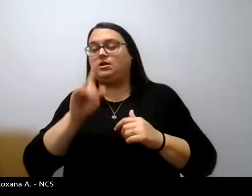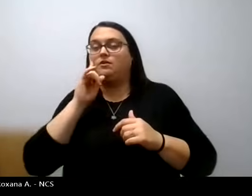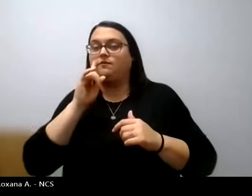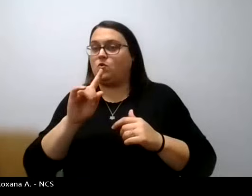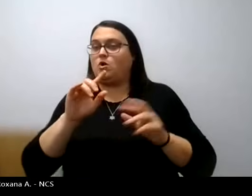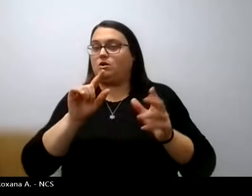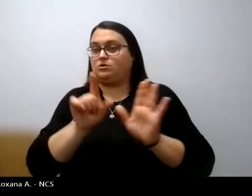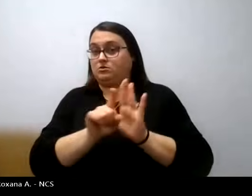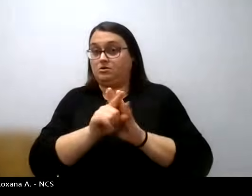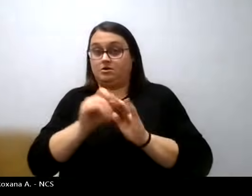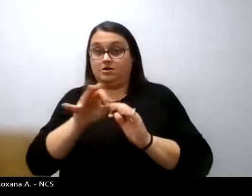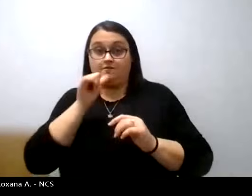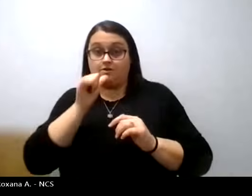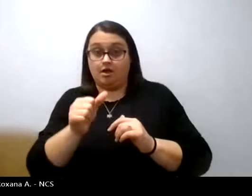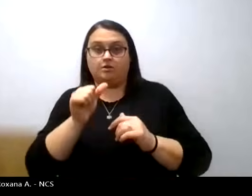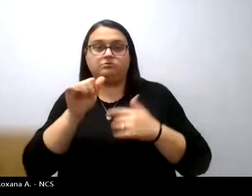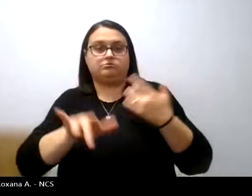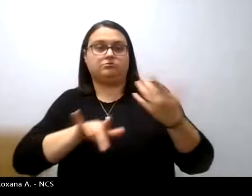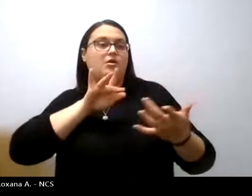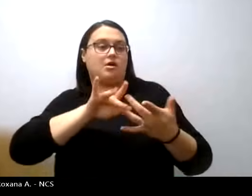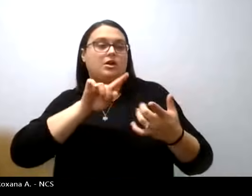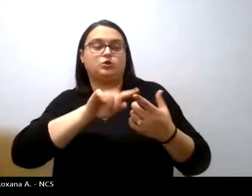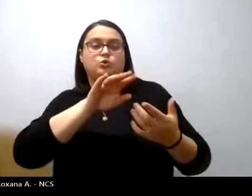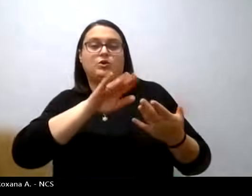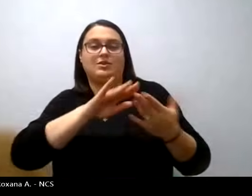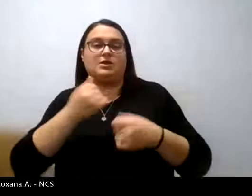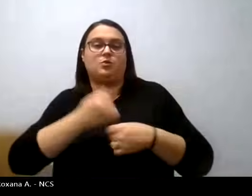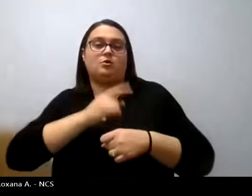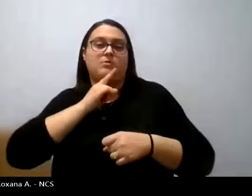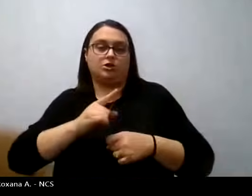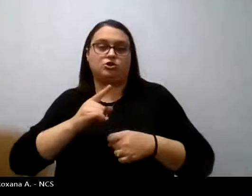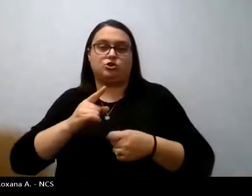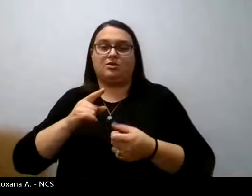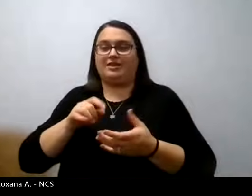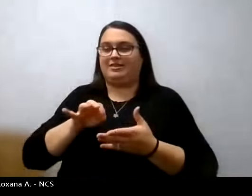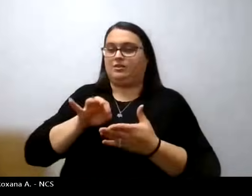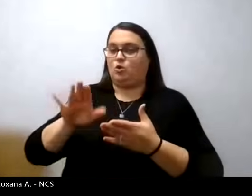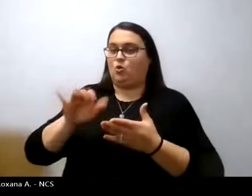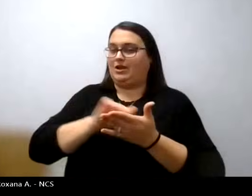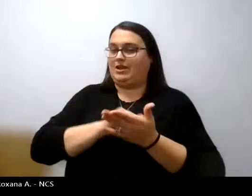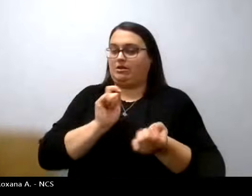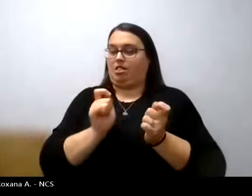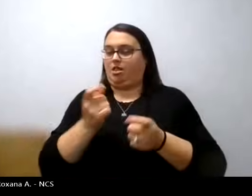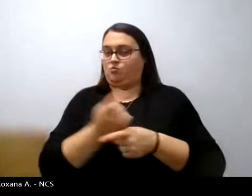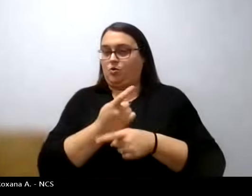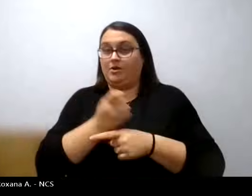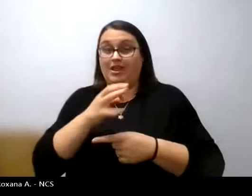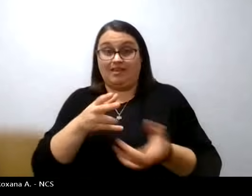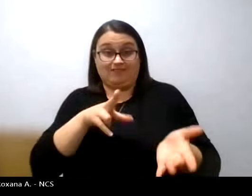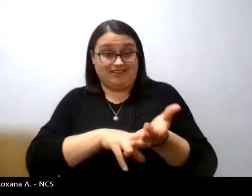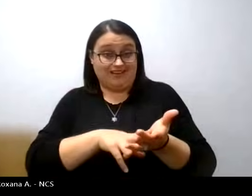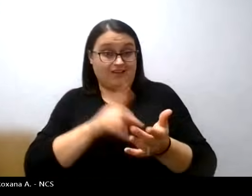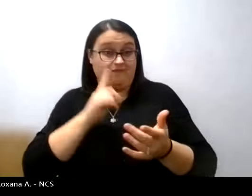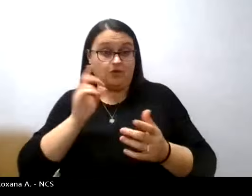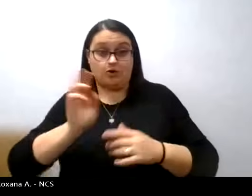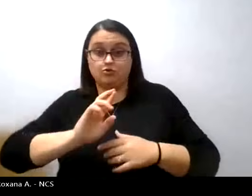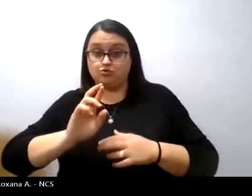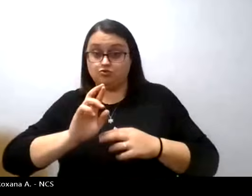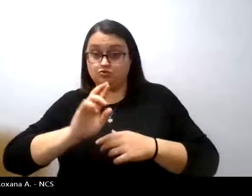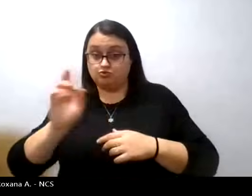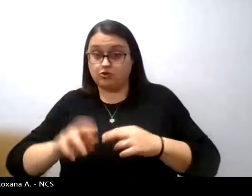event you don't, please reach back out to the city, and we'll make sure that the account is adjusted accordingly. But if you're signed up for Richmond Ready, you should be getting